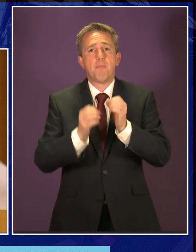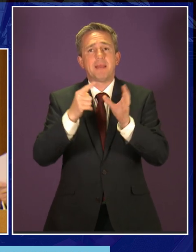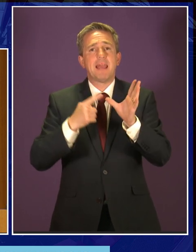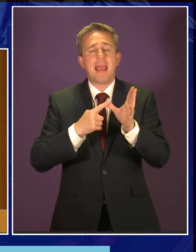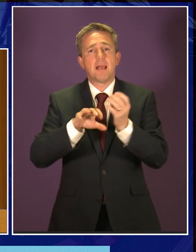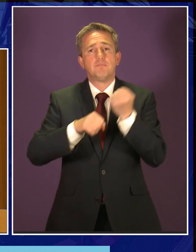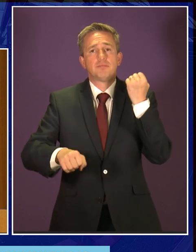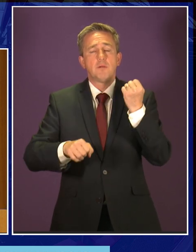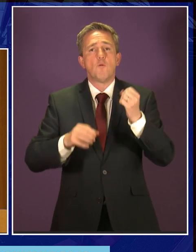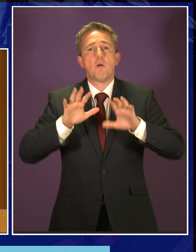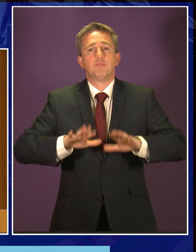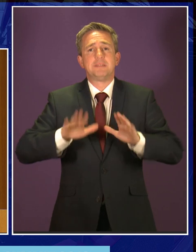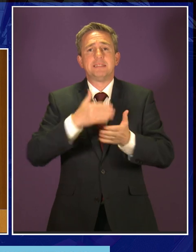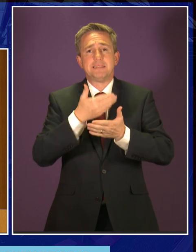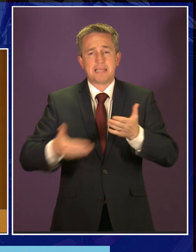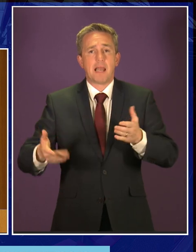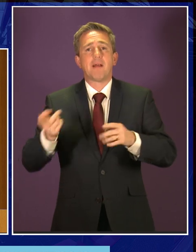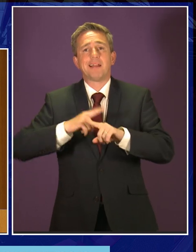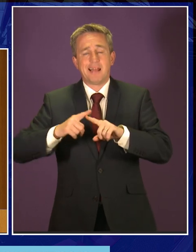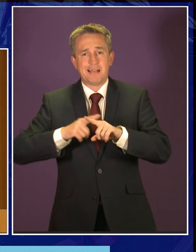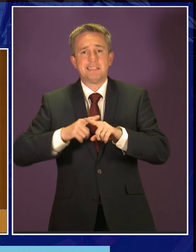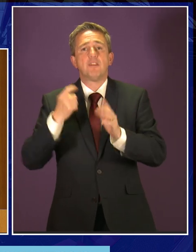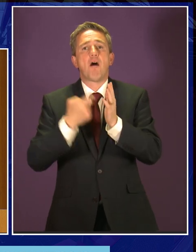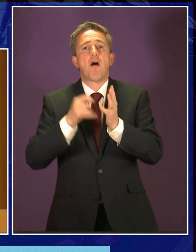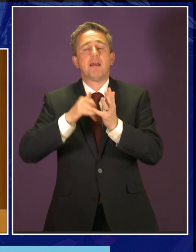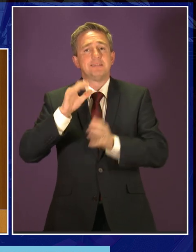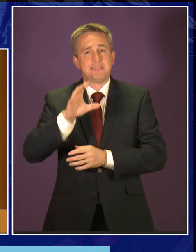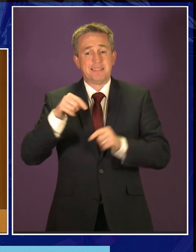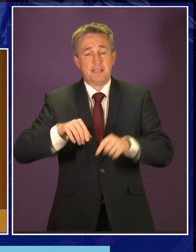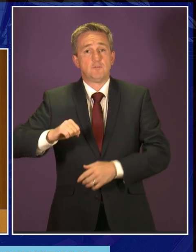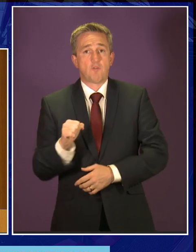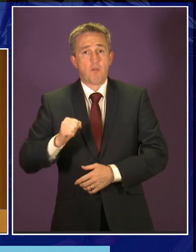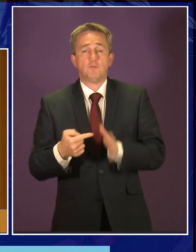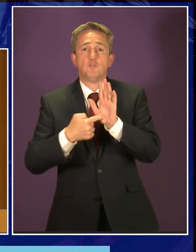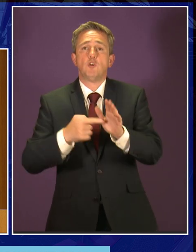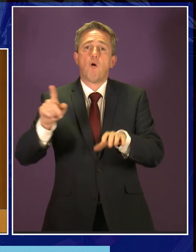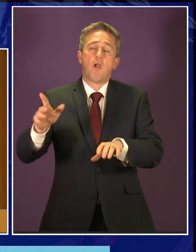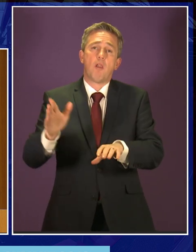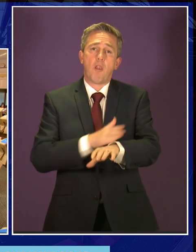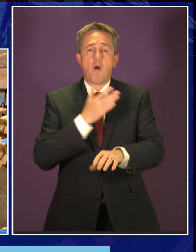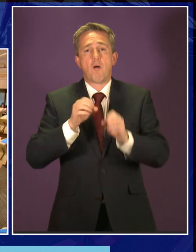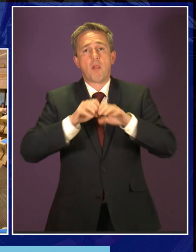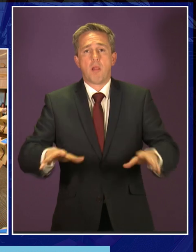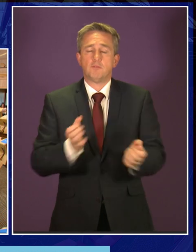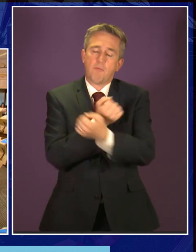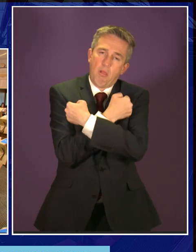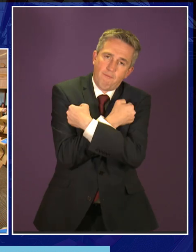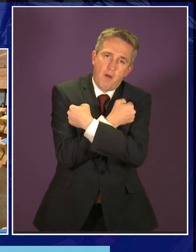performance in British Sign Language and English at the Royal Conservatoire in Scotland to perform Long Lost Lover. Thank you.